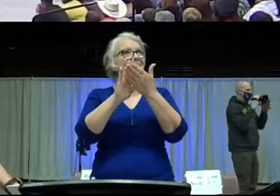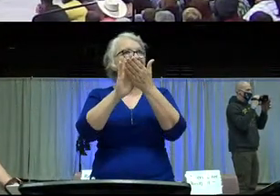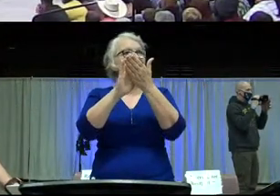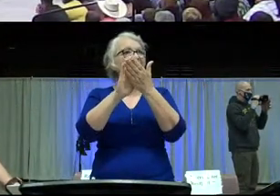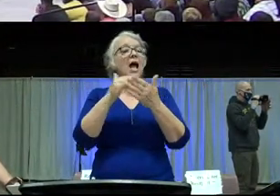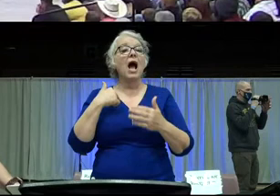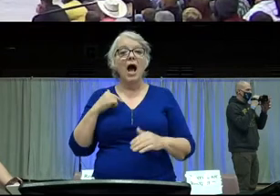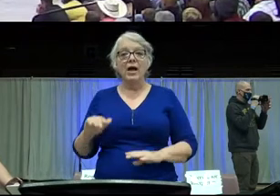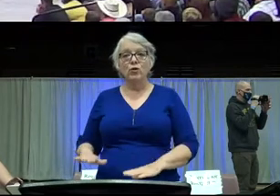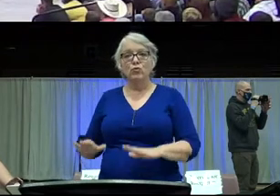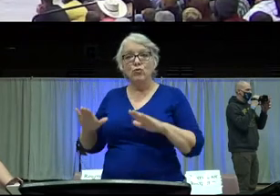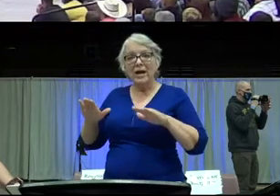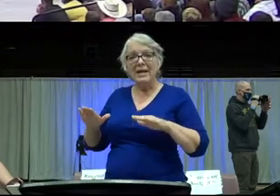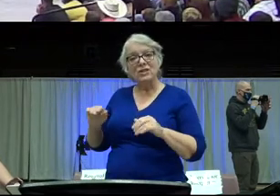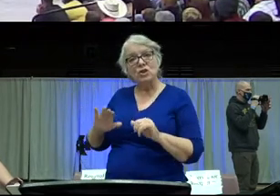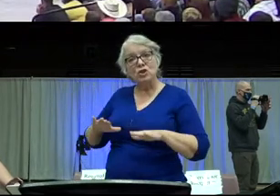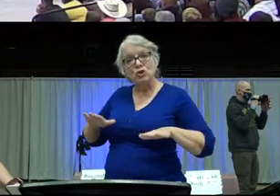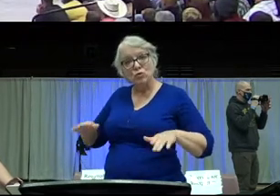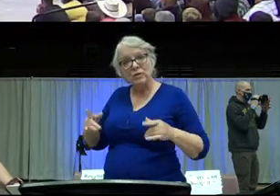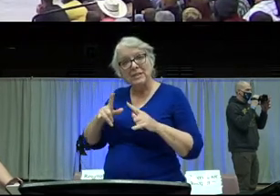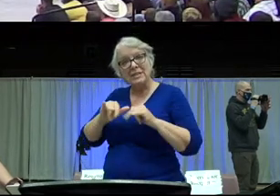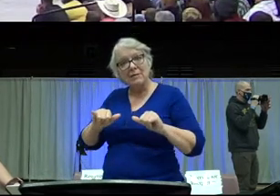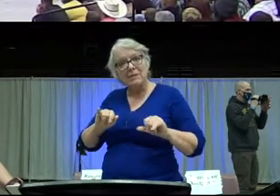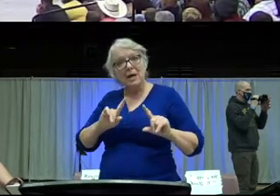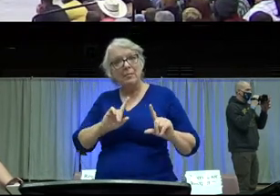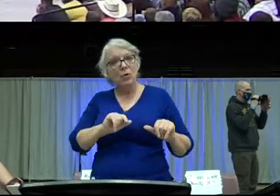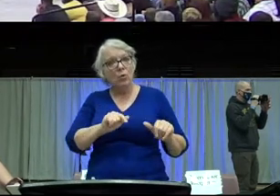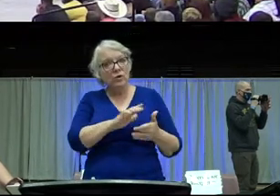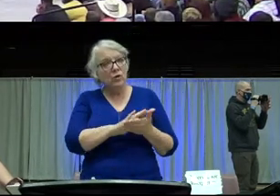I raised children while I attended school.